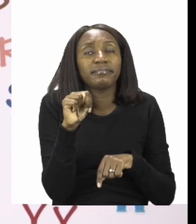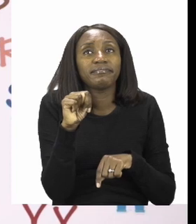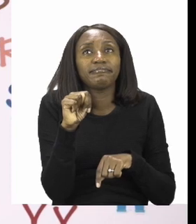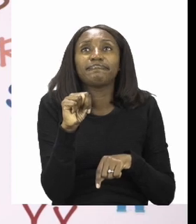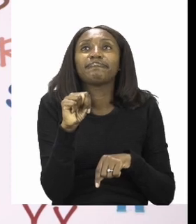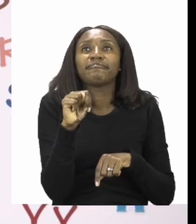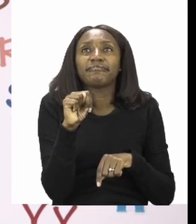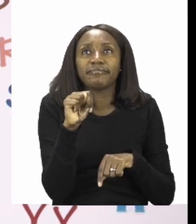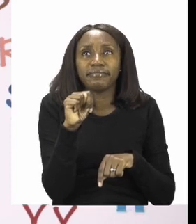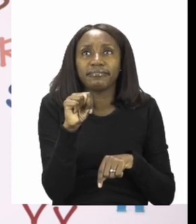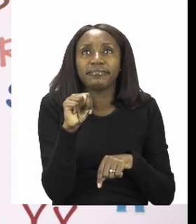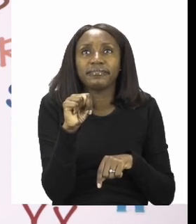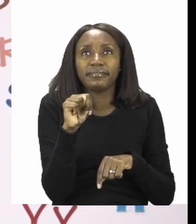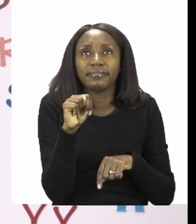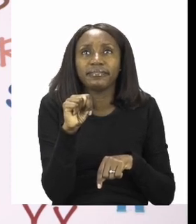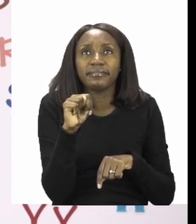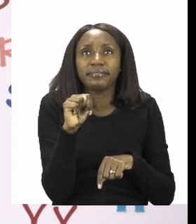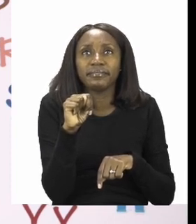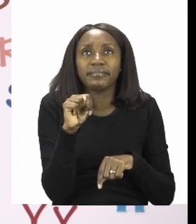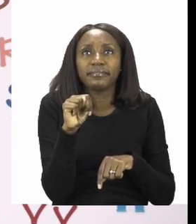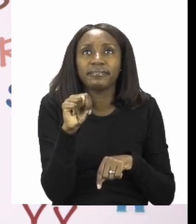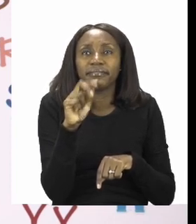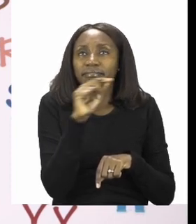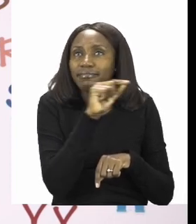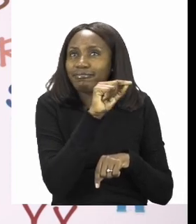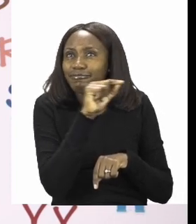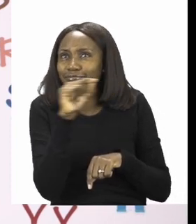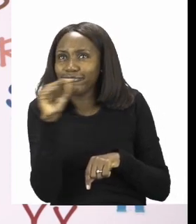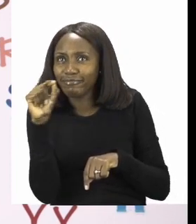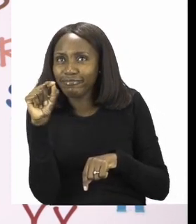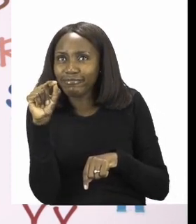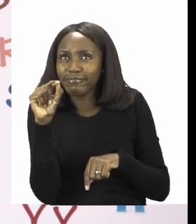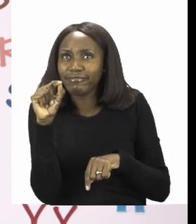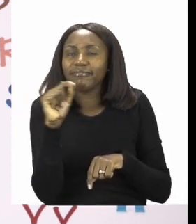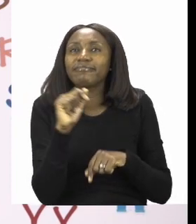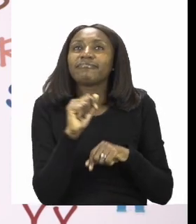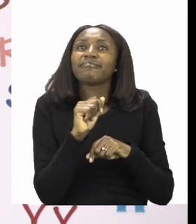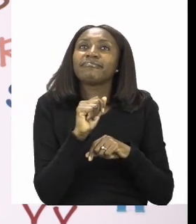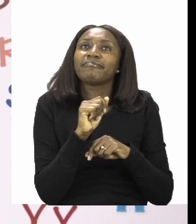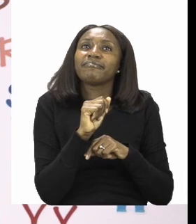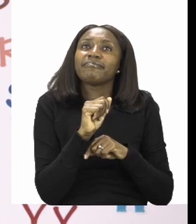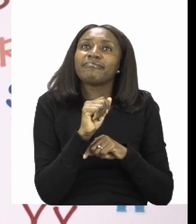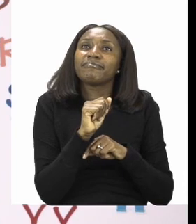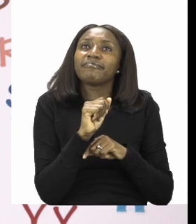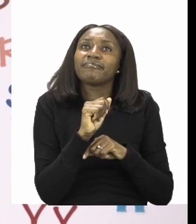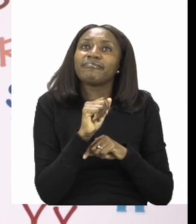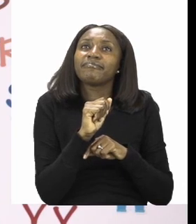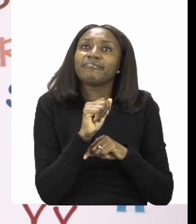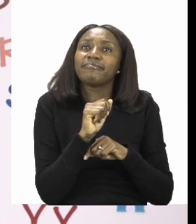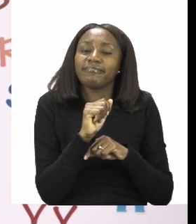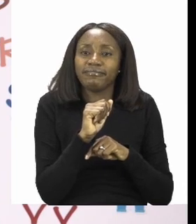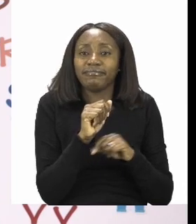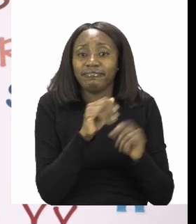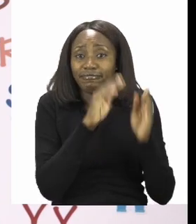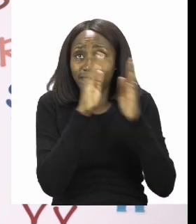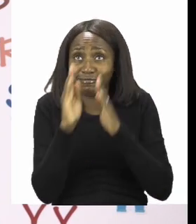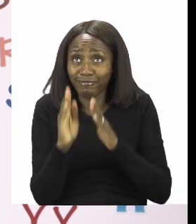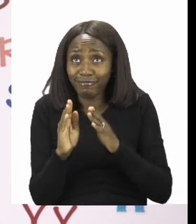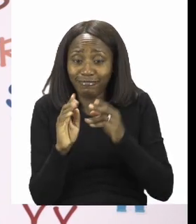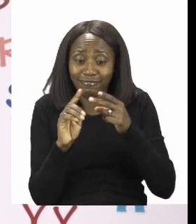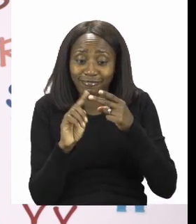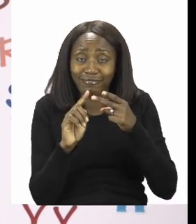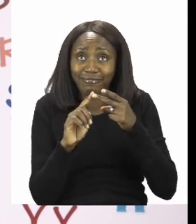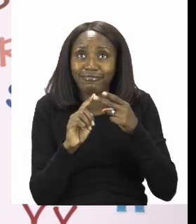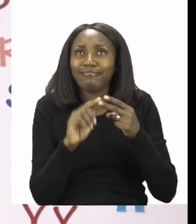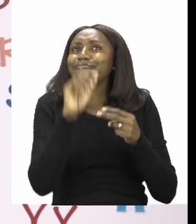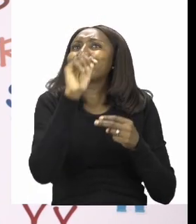girls, and you cross it out. Then this one is very simple. All we need to do